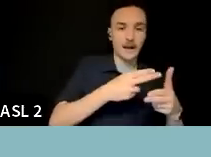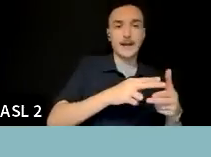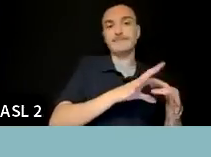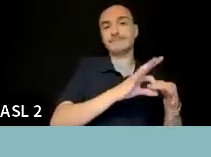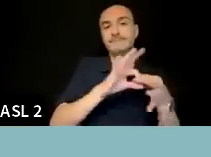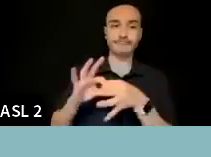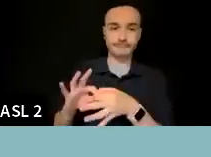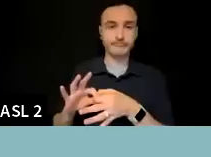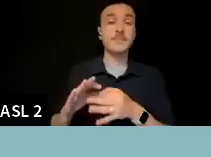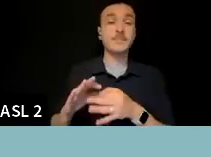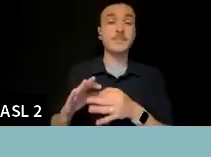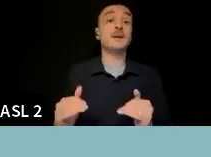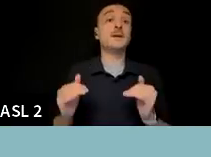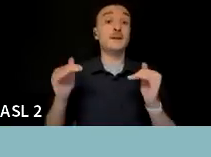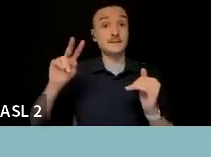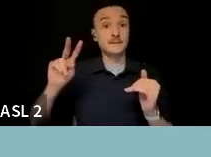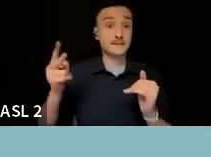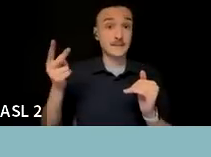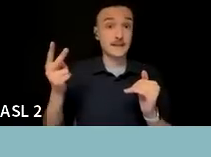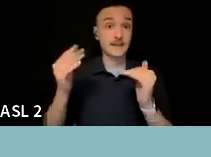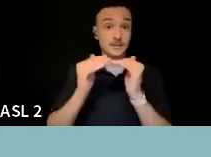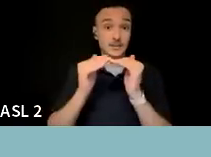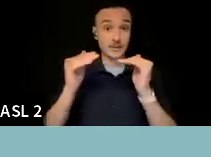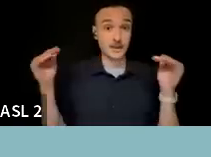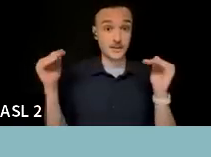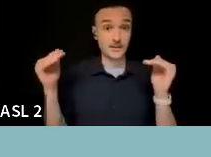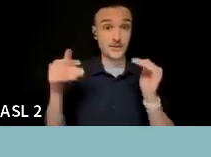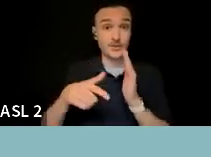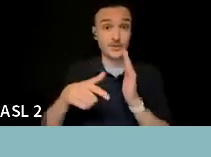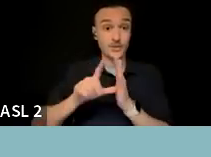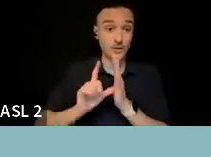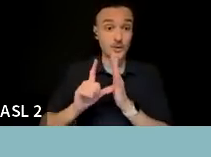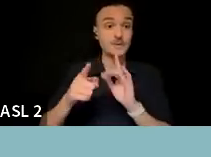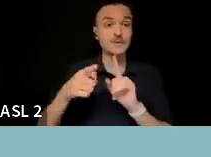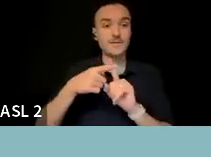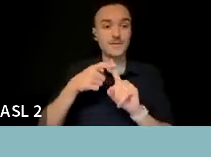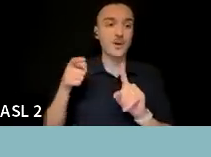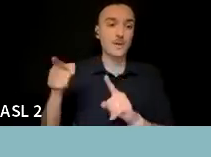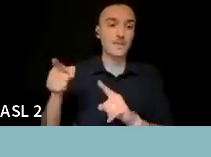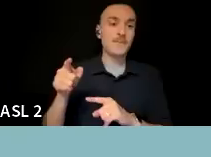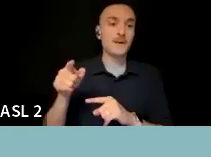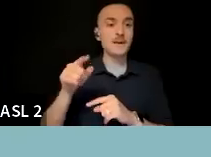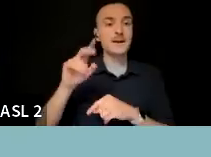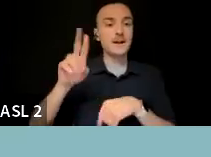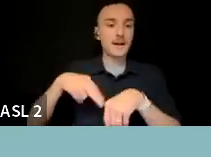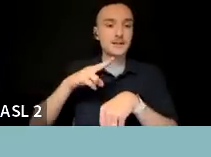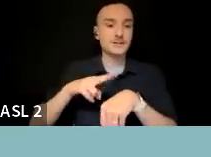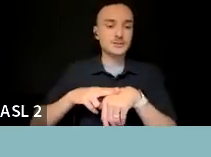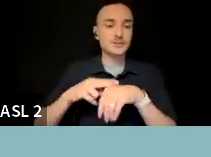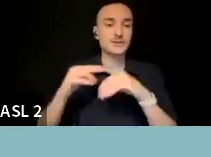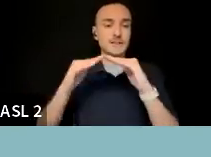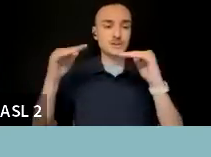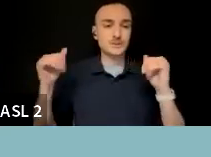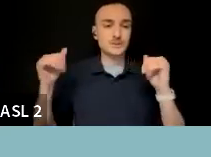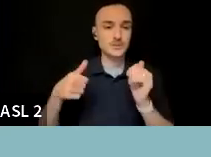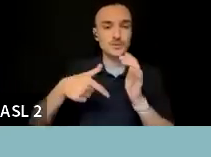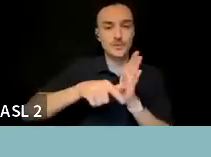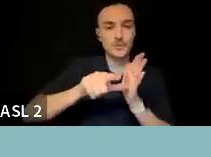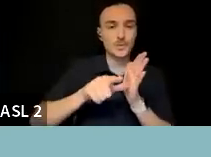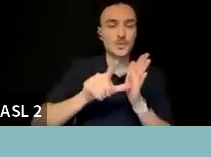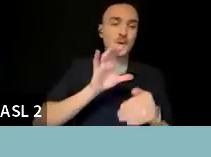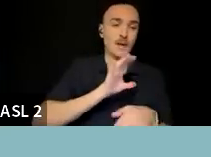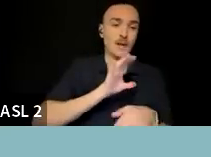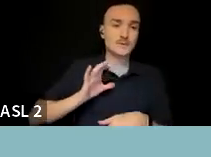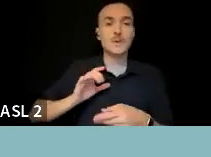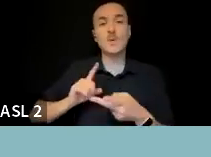the Institute and Center's National Advisory Councils, or boards, composed of both scientific and public